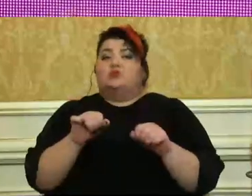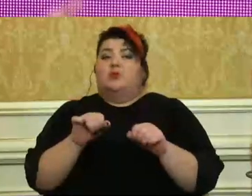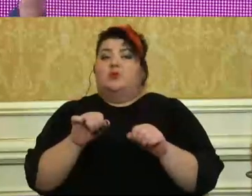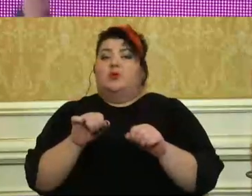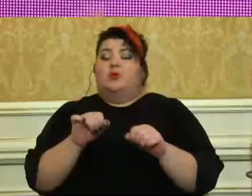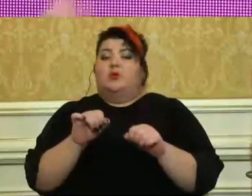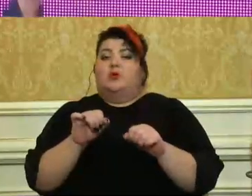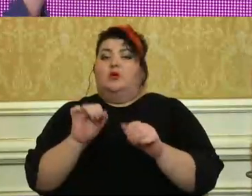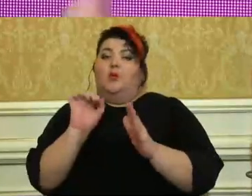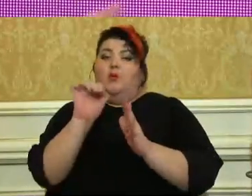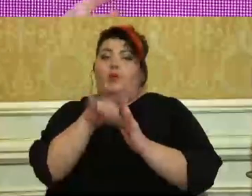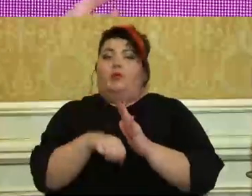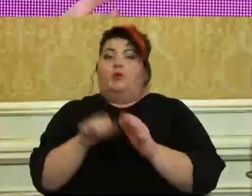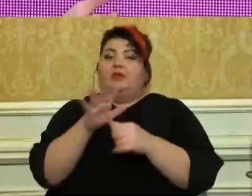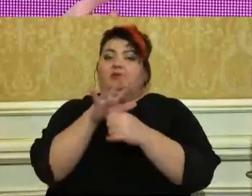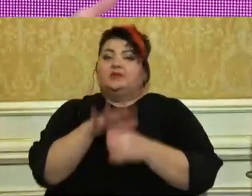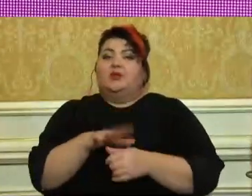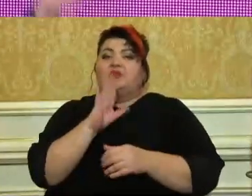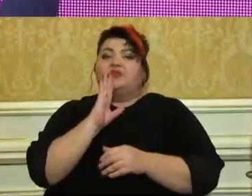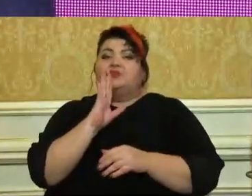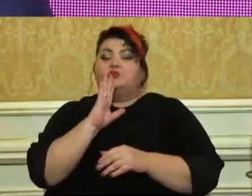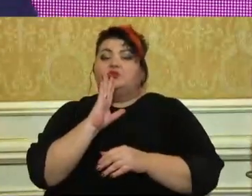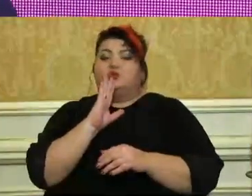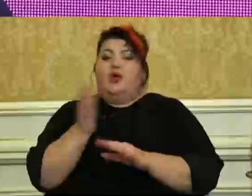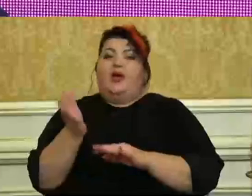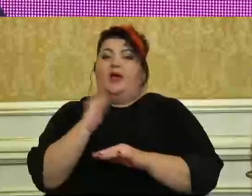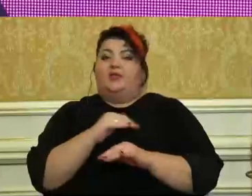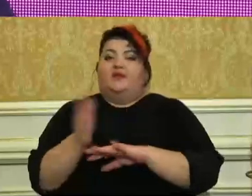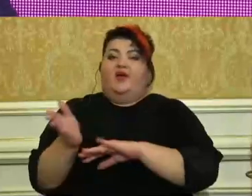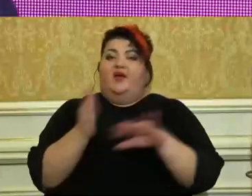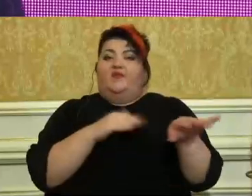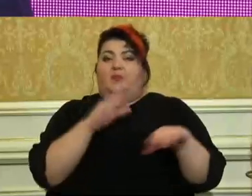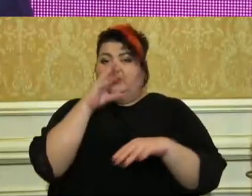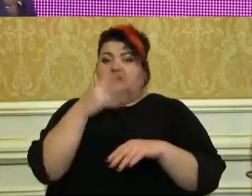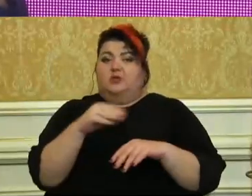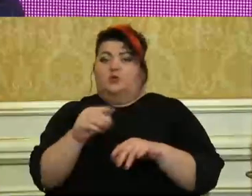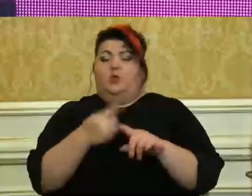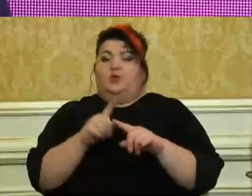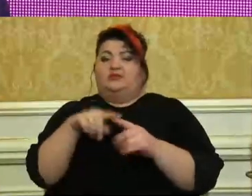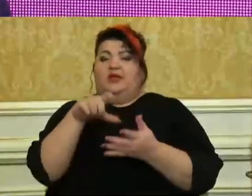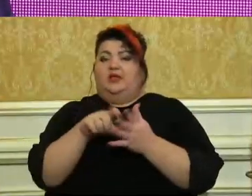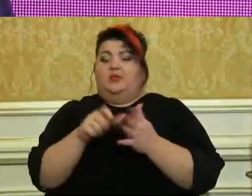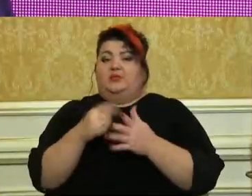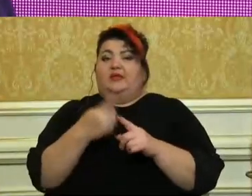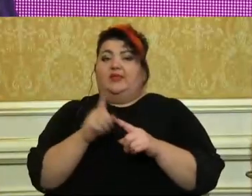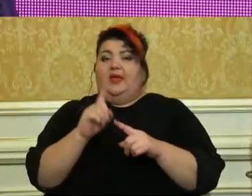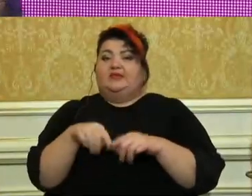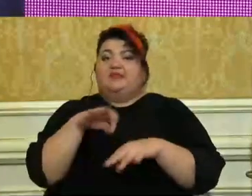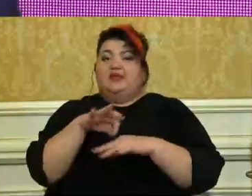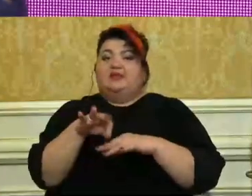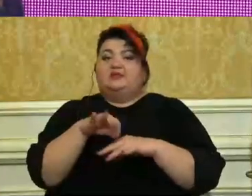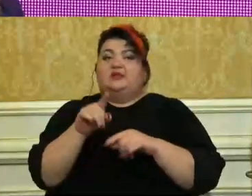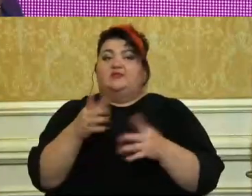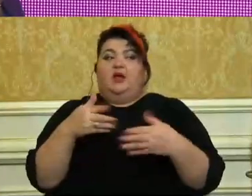the elephant out of this room. It is violence that is disrupting families, that